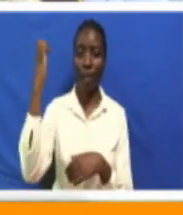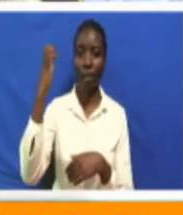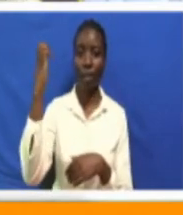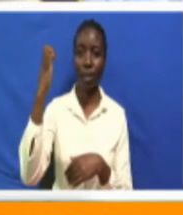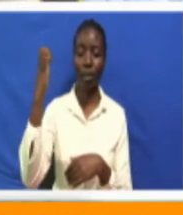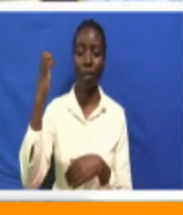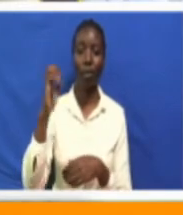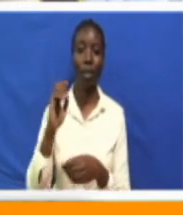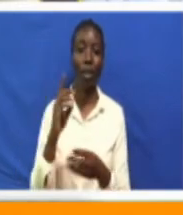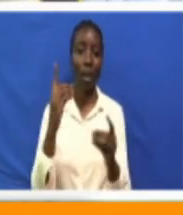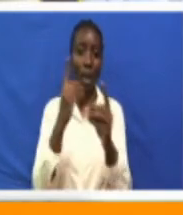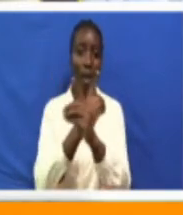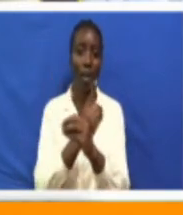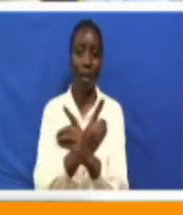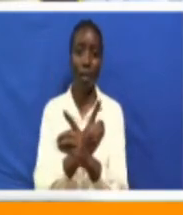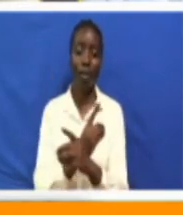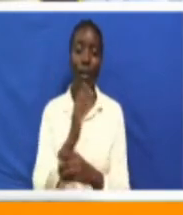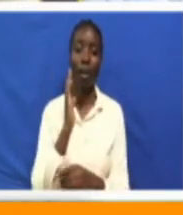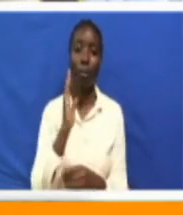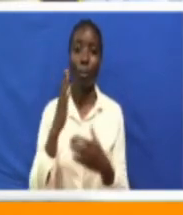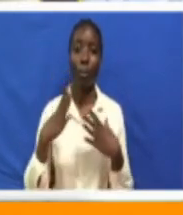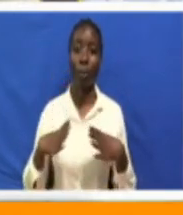diverse phones